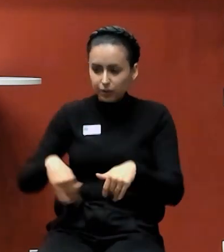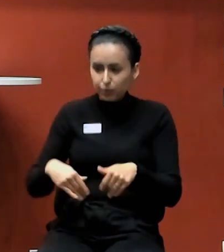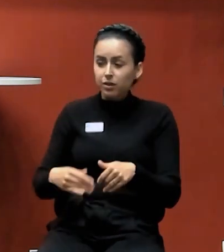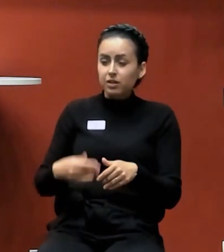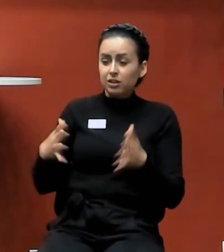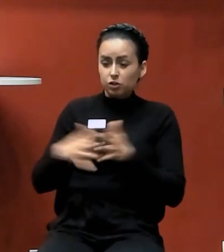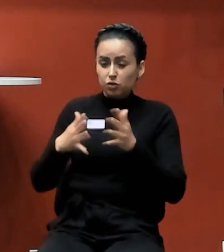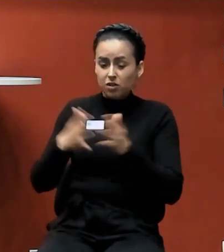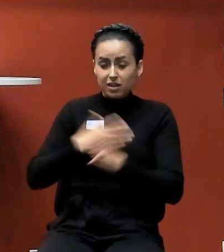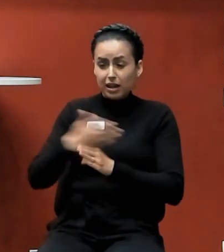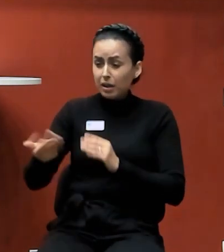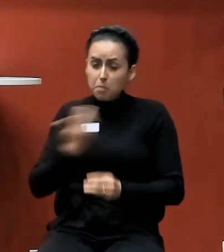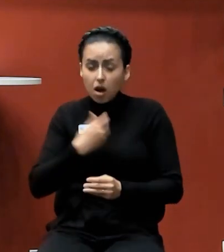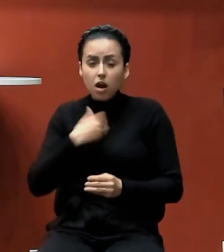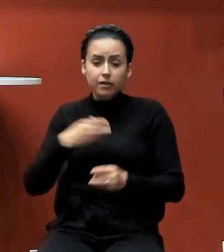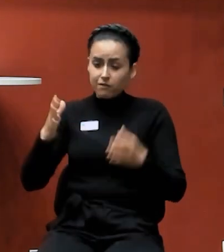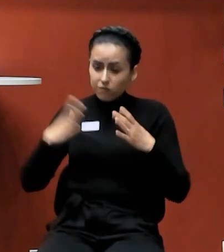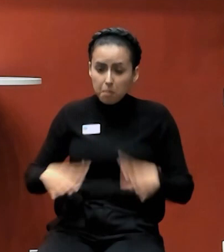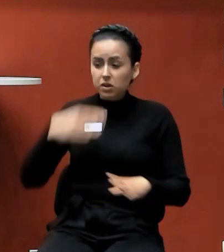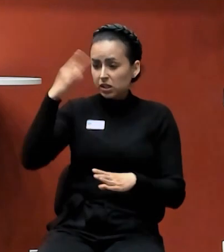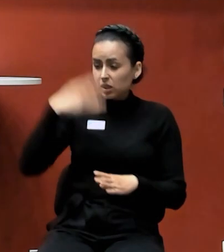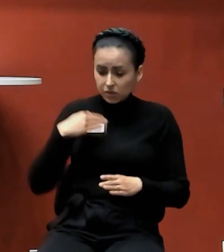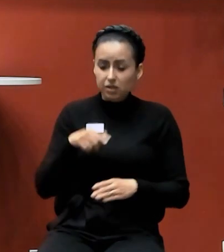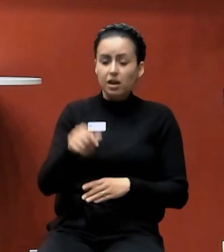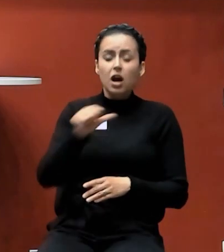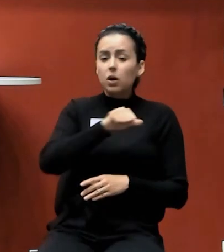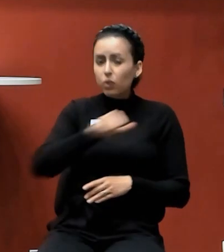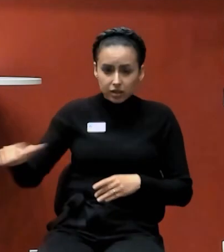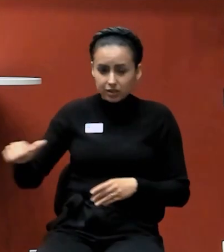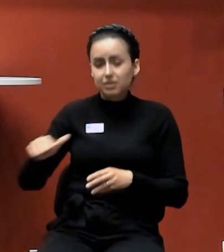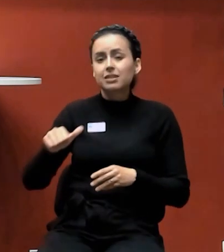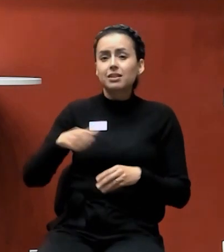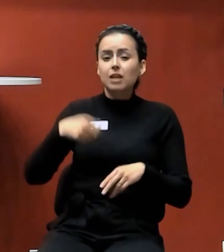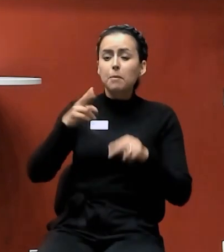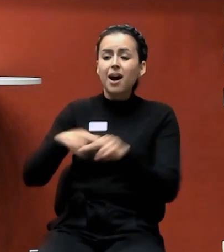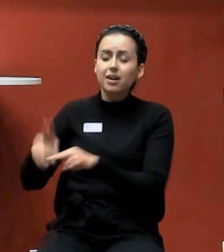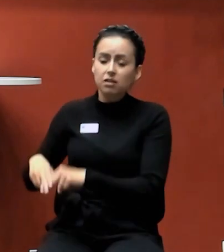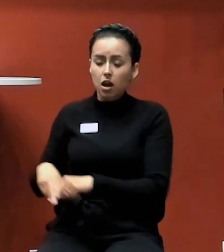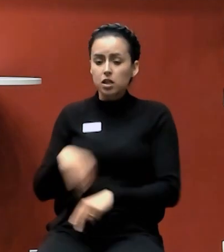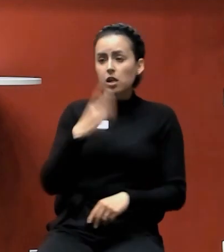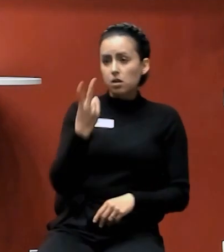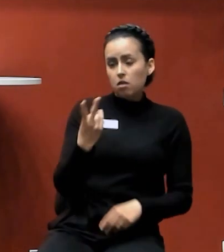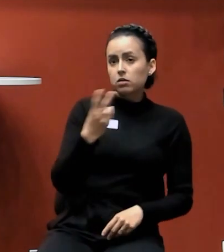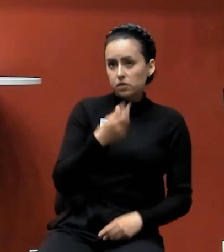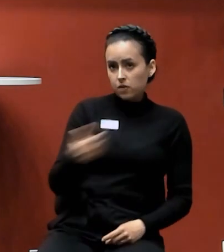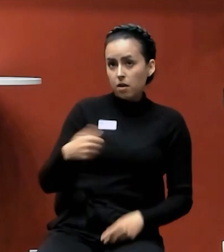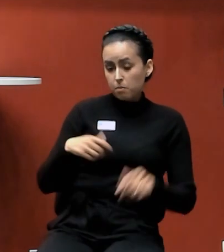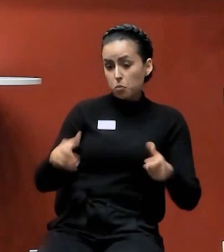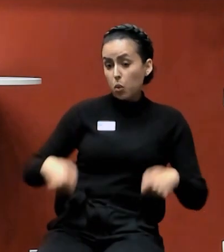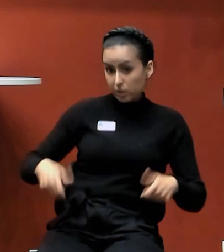that time. This is a 900 seat auditorium, and it had two spaces for wheelchairs.